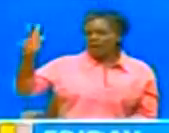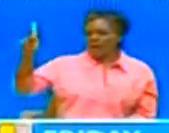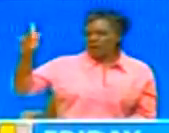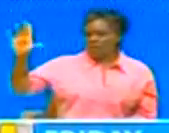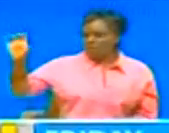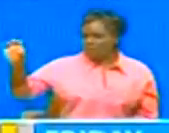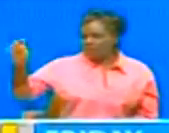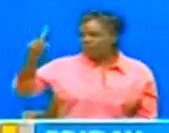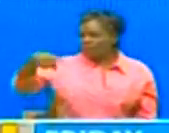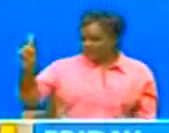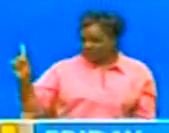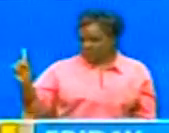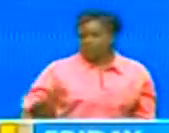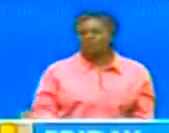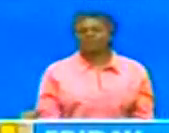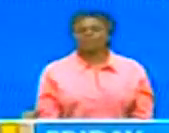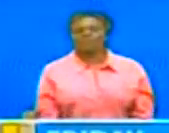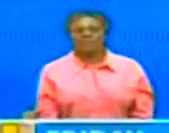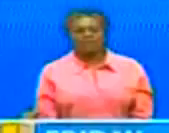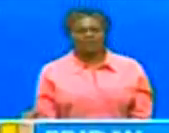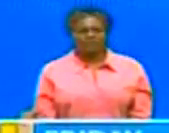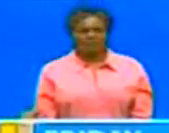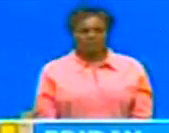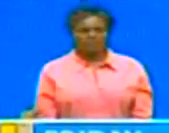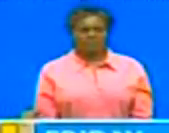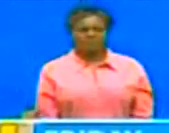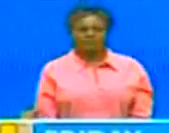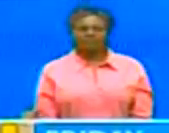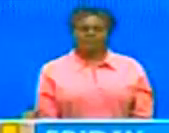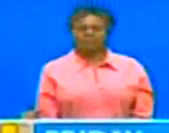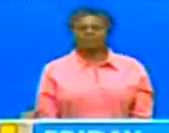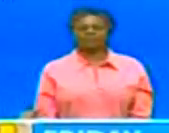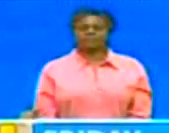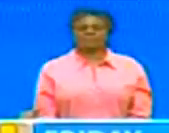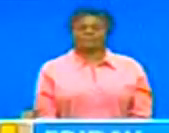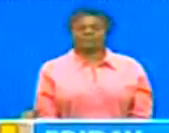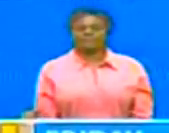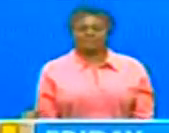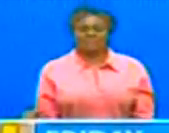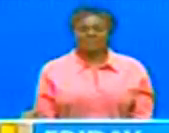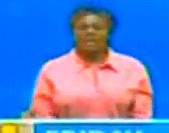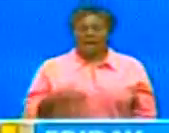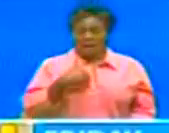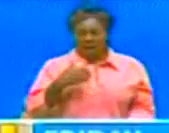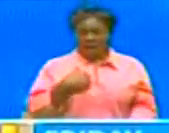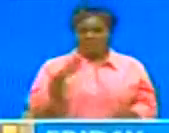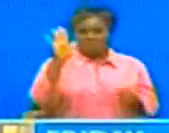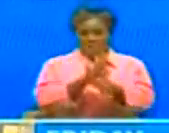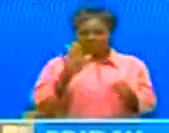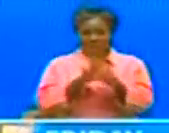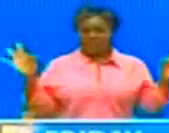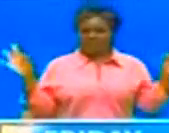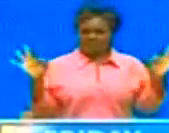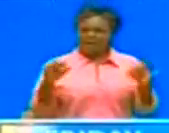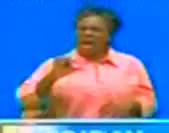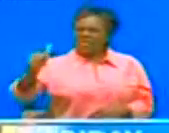that right? Debacle. Debacle. Yes. All right. Willis, we've had such a number of surprises.